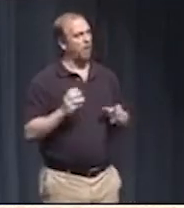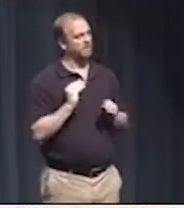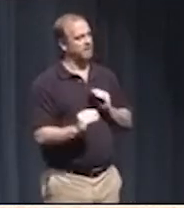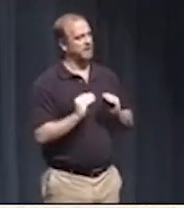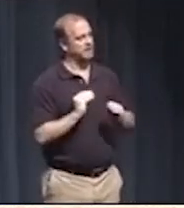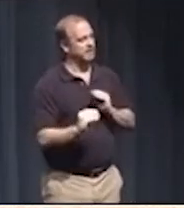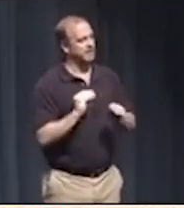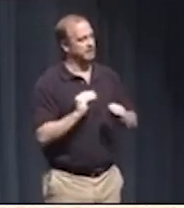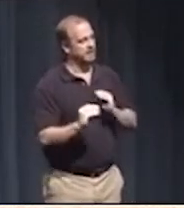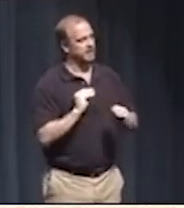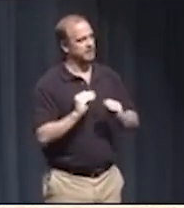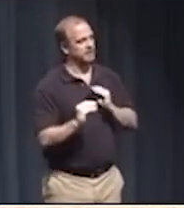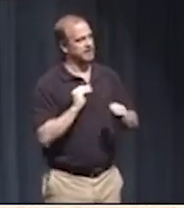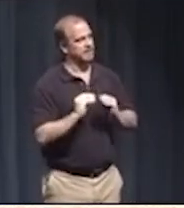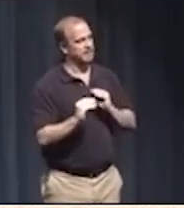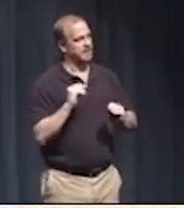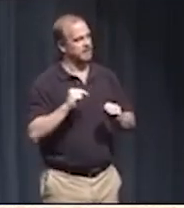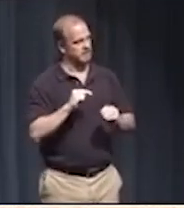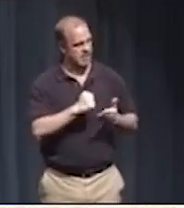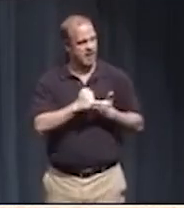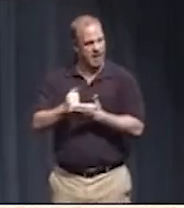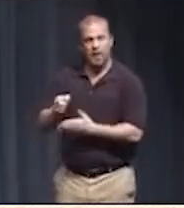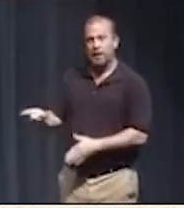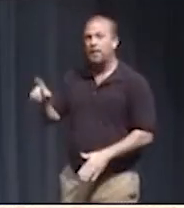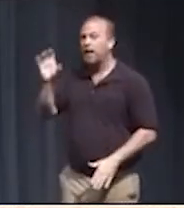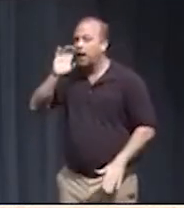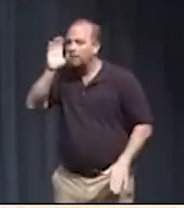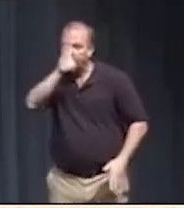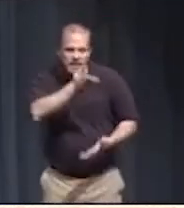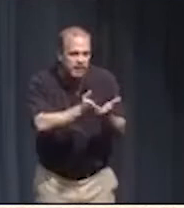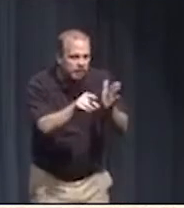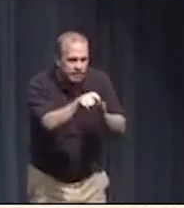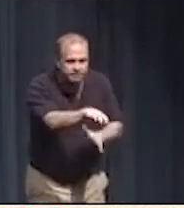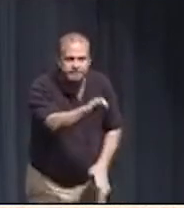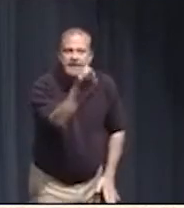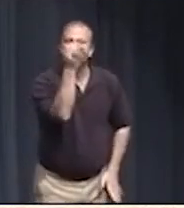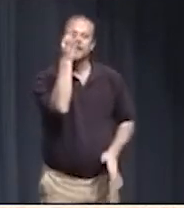like to fix things. Help him find something to fix.